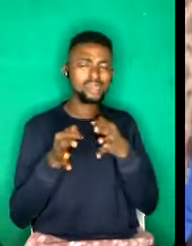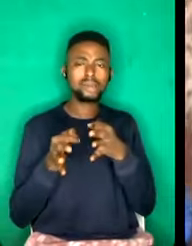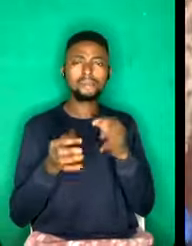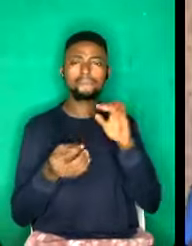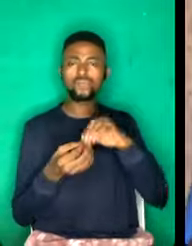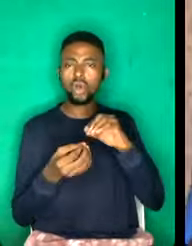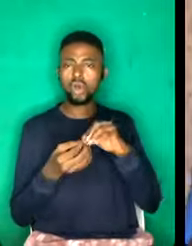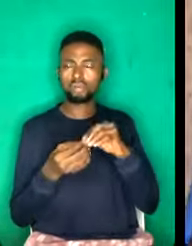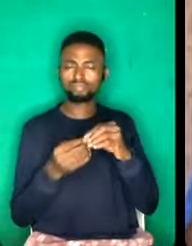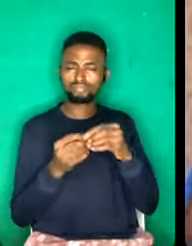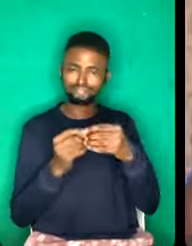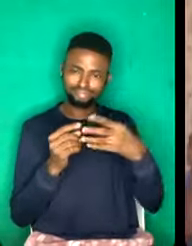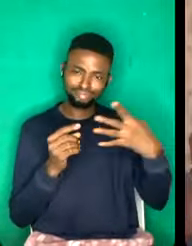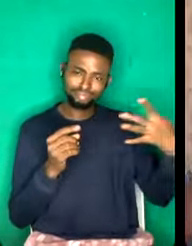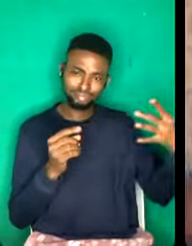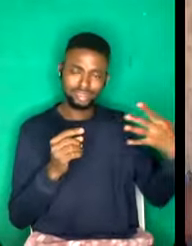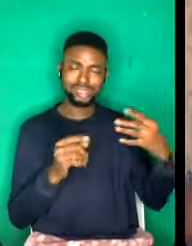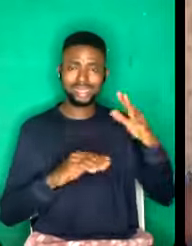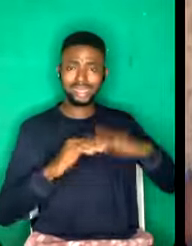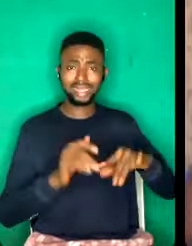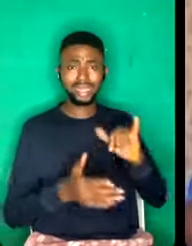that word. So it's